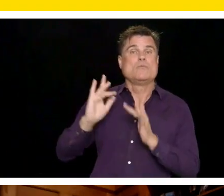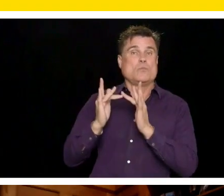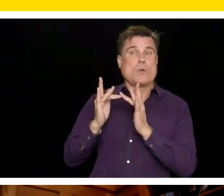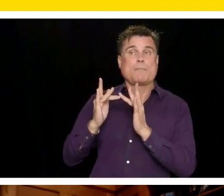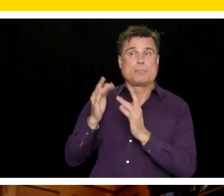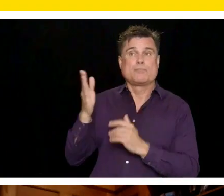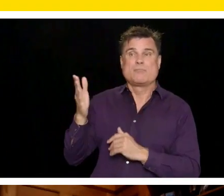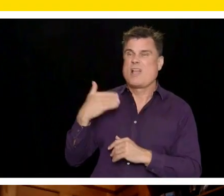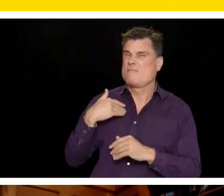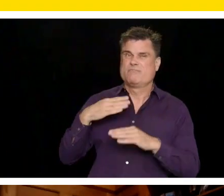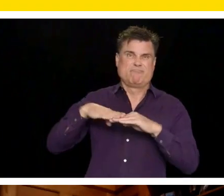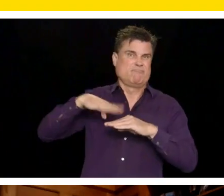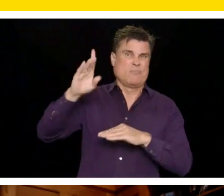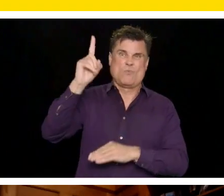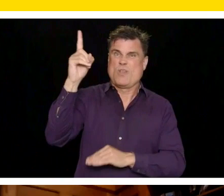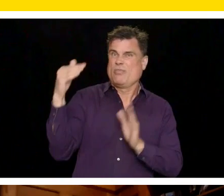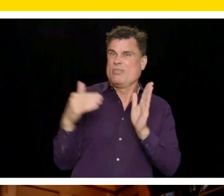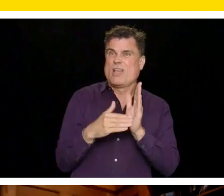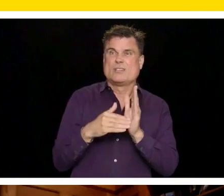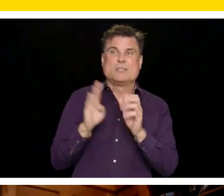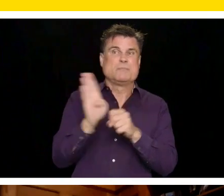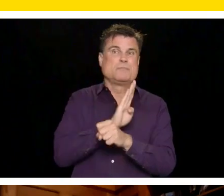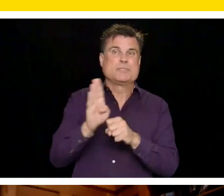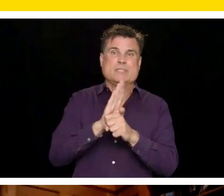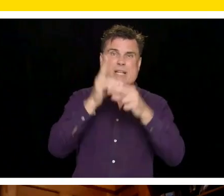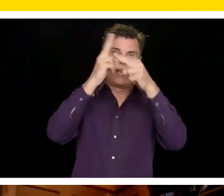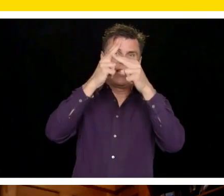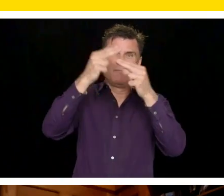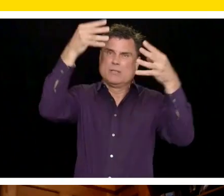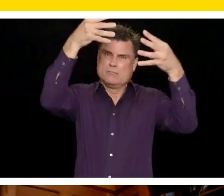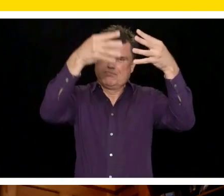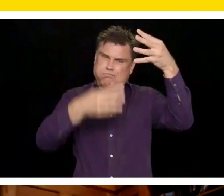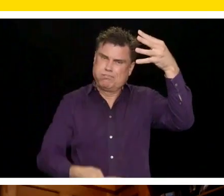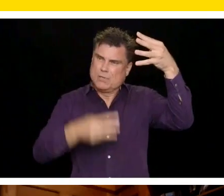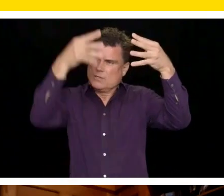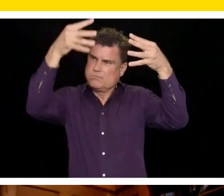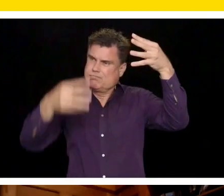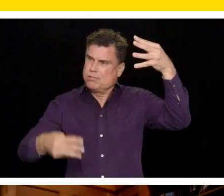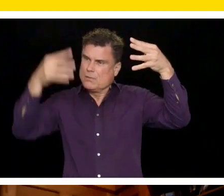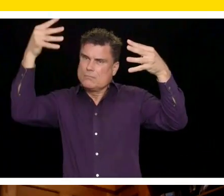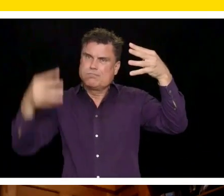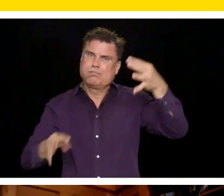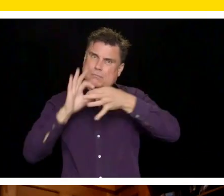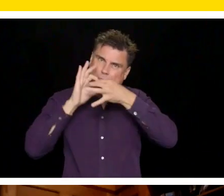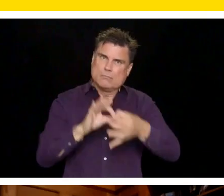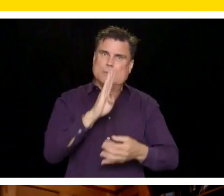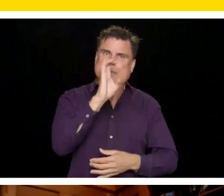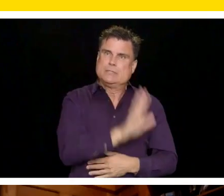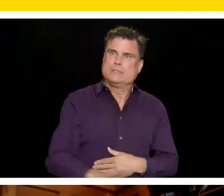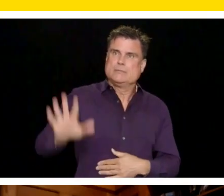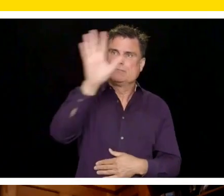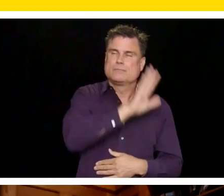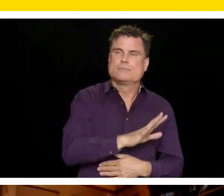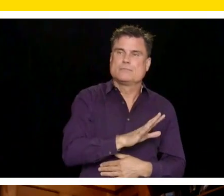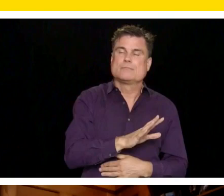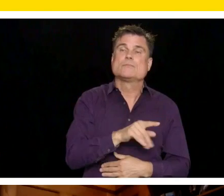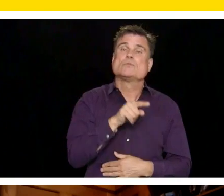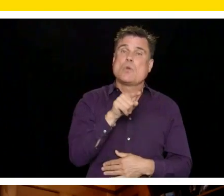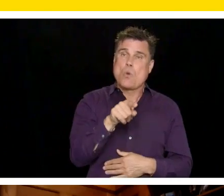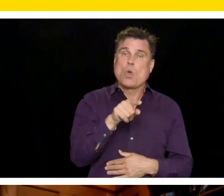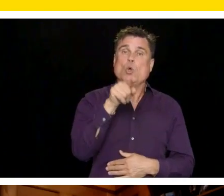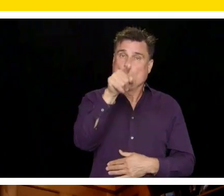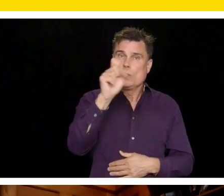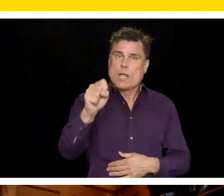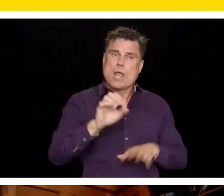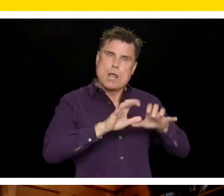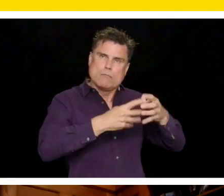of ownership, by region, by city. And go through there. There's about 1,000 right now with 72 communities, and we are expanding that service. So